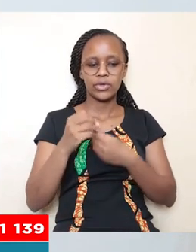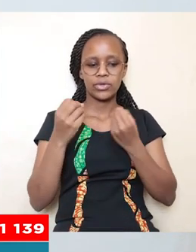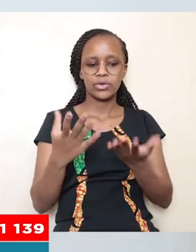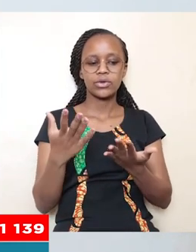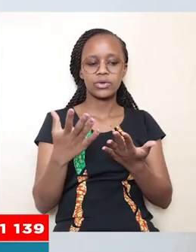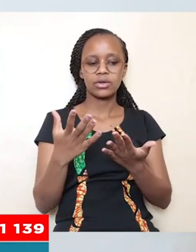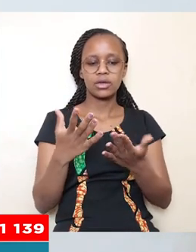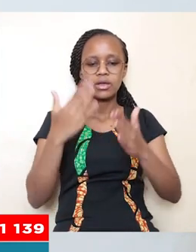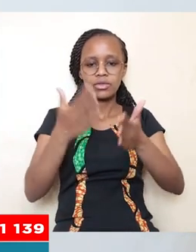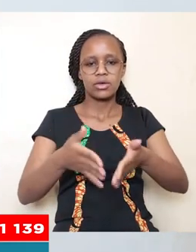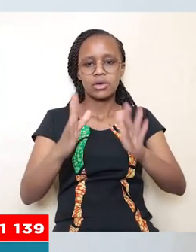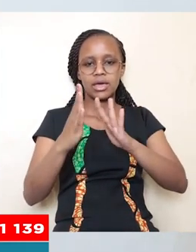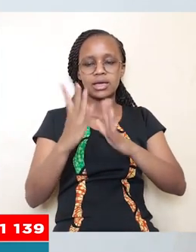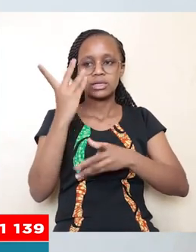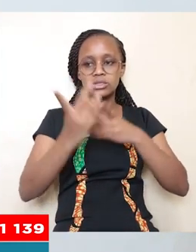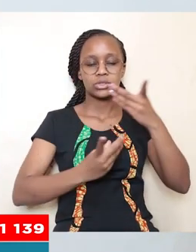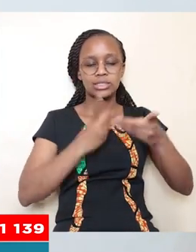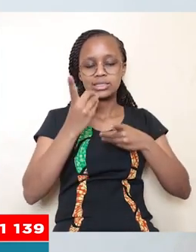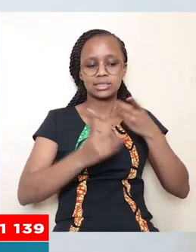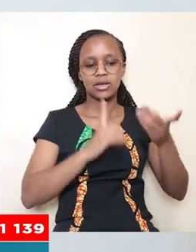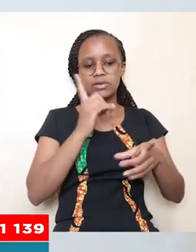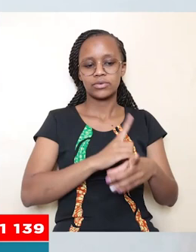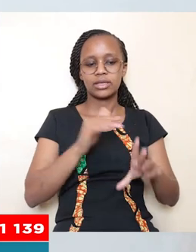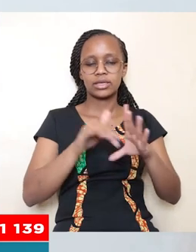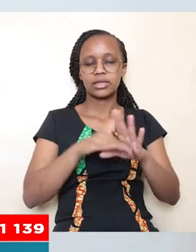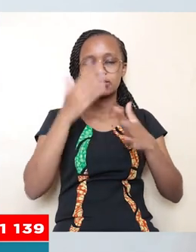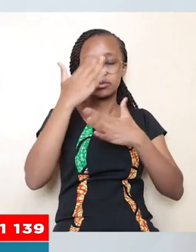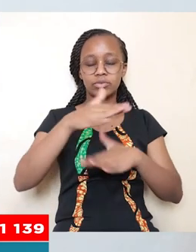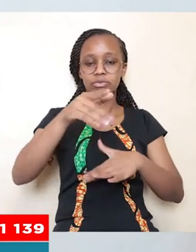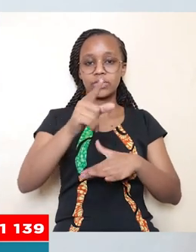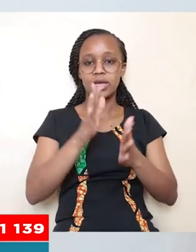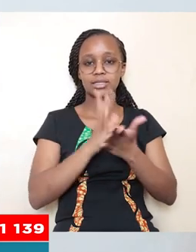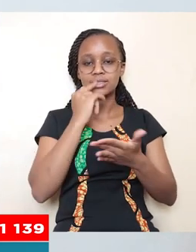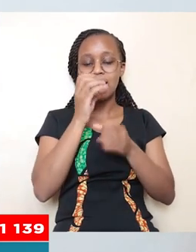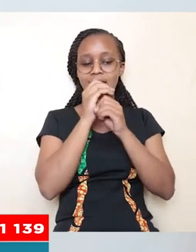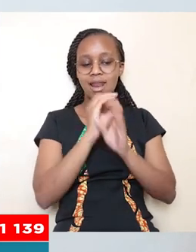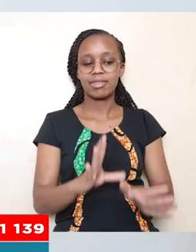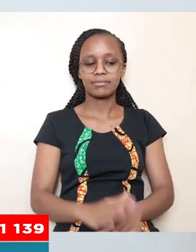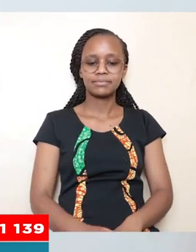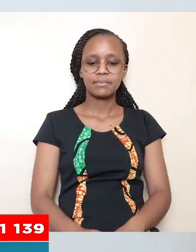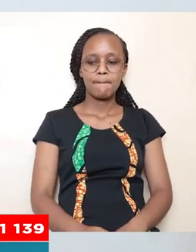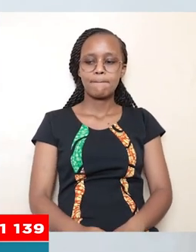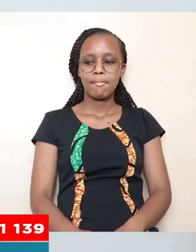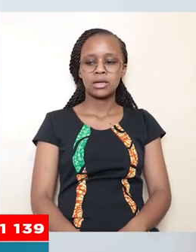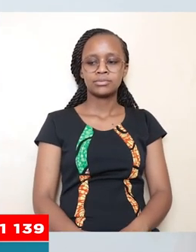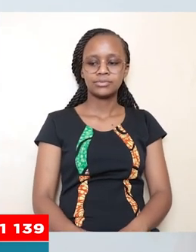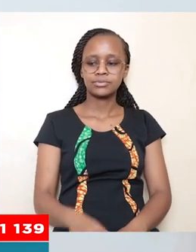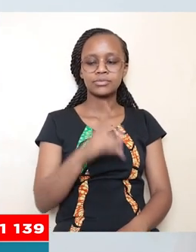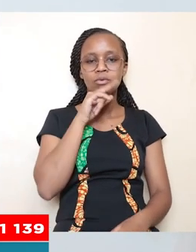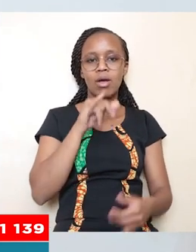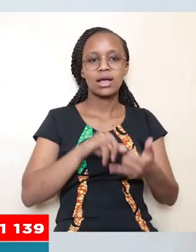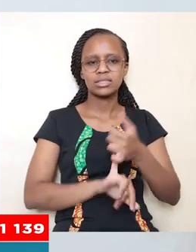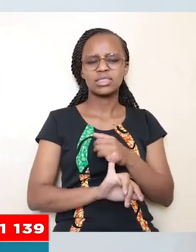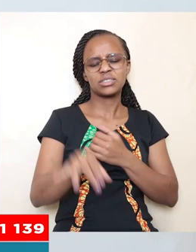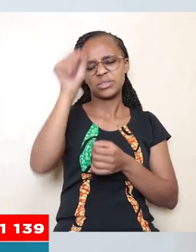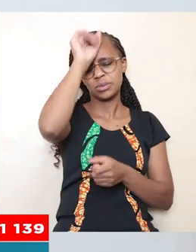them leeway to discuss him in your presence. And you are saying nothing. Unasema, ae uwe bwanako, ee